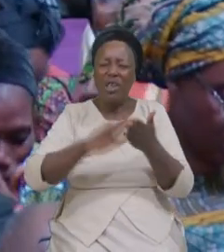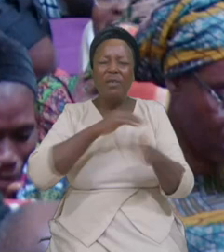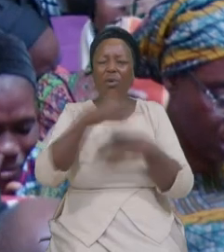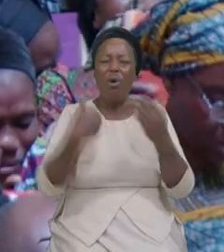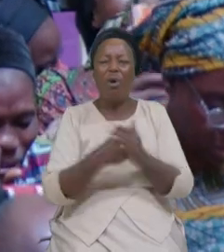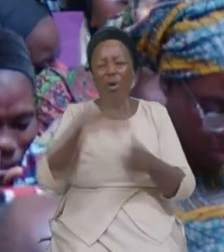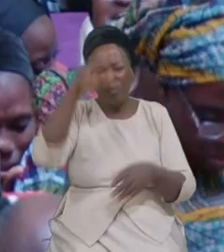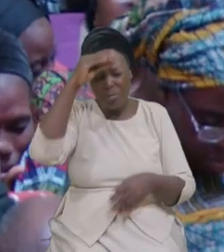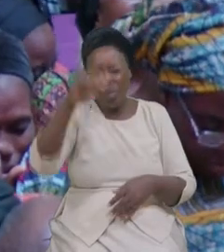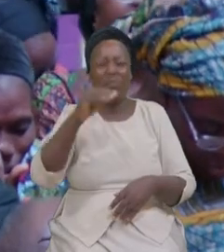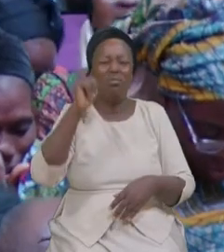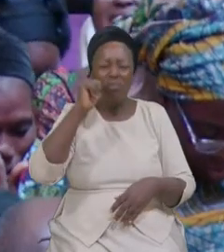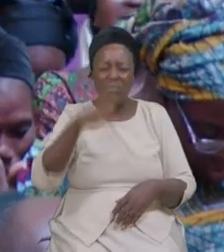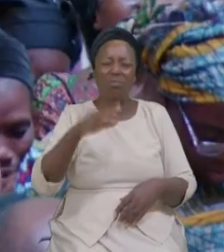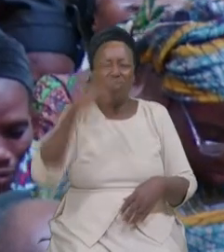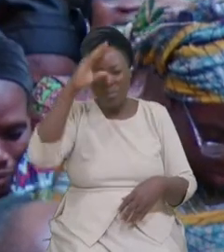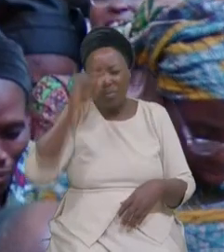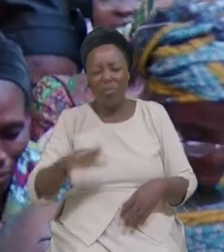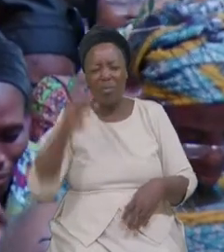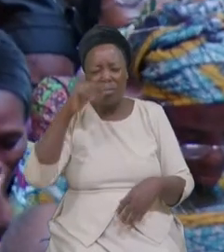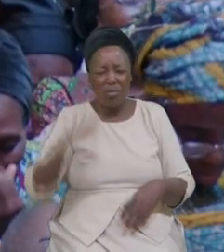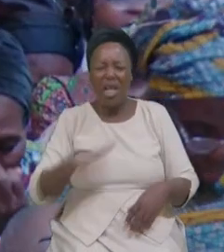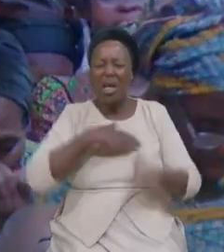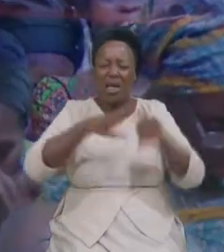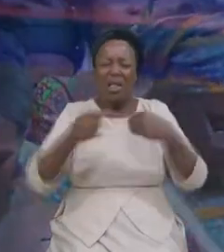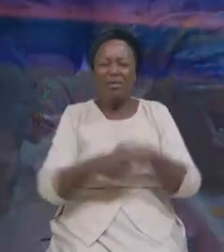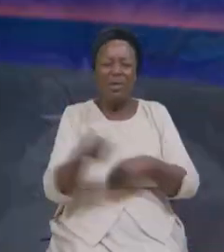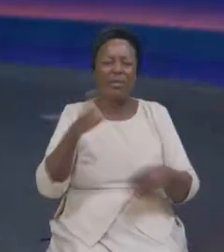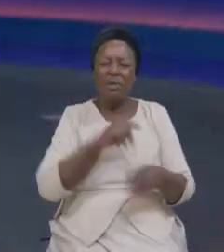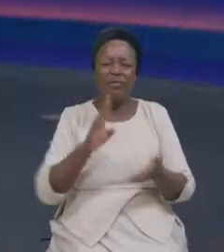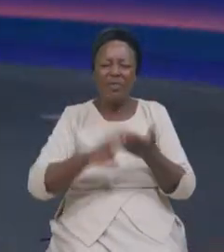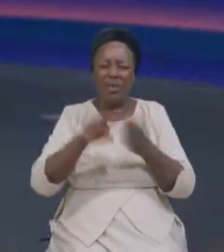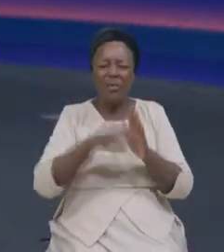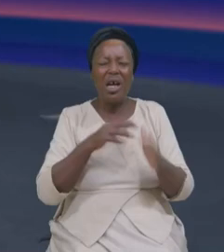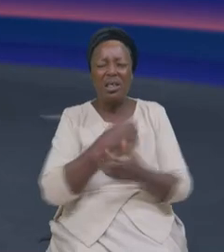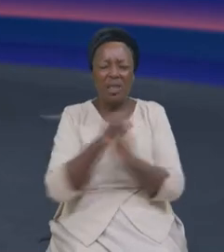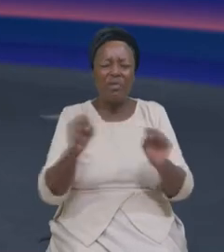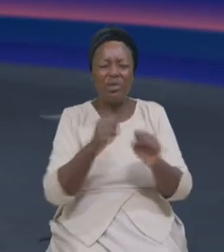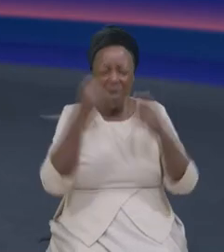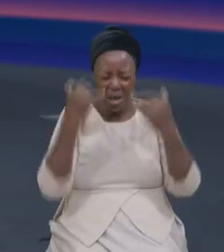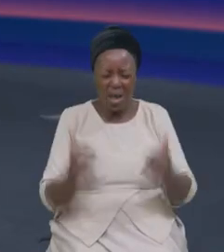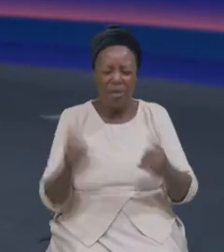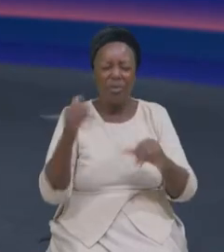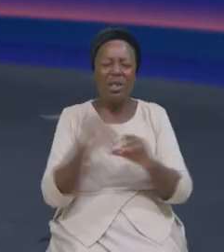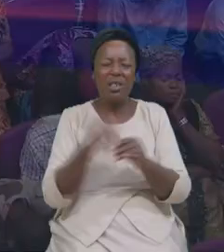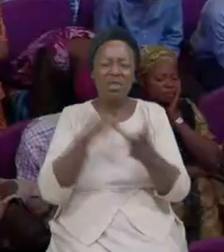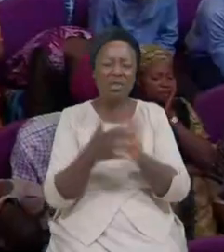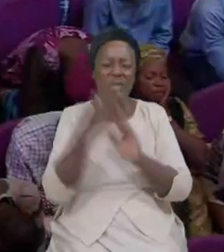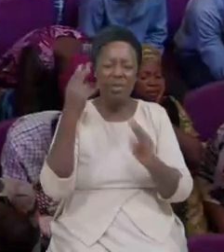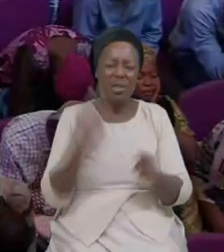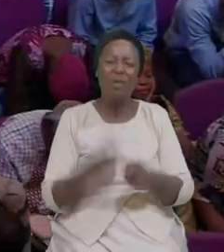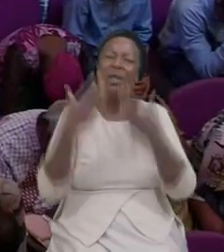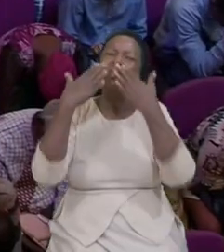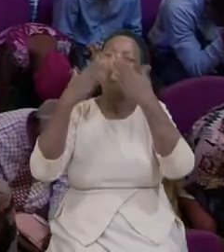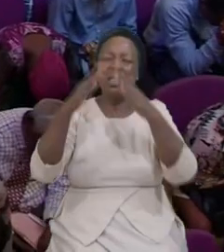everyone, everywhere. Grant them your forgiveness and your salvation right now in Jesus' name. Thank